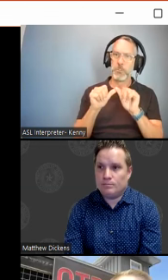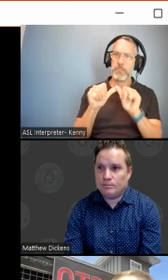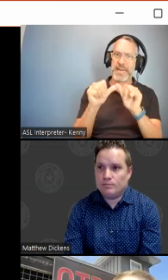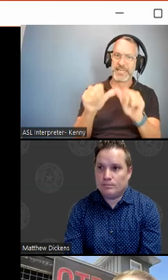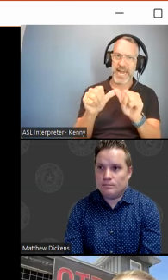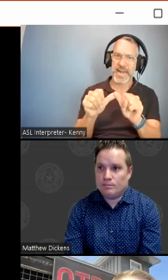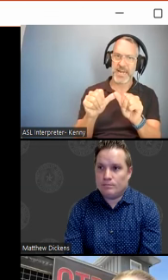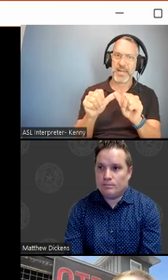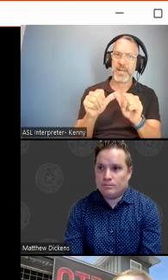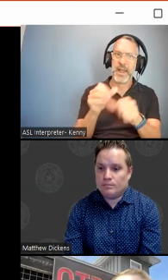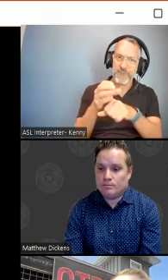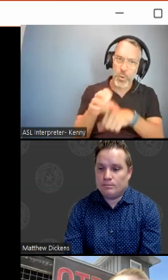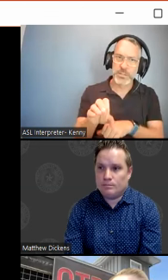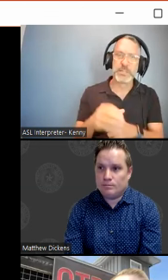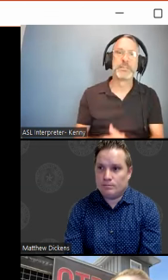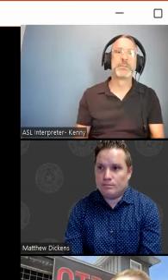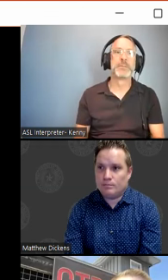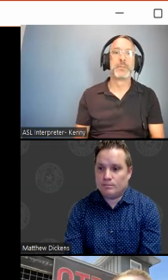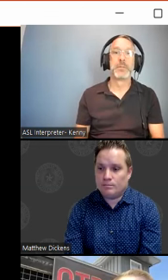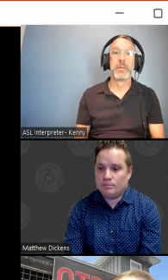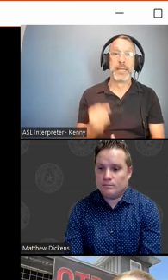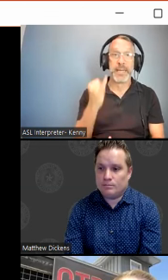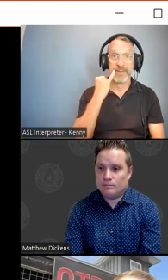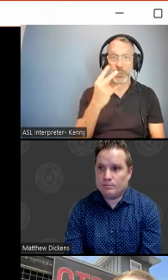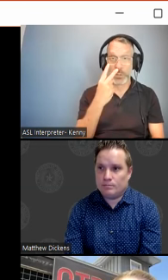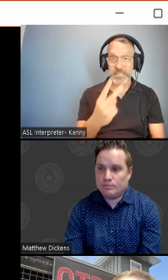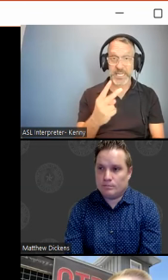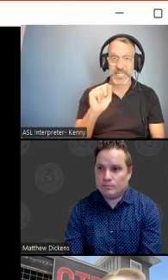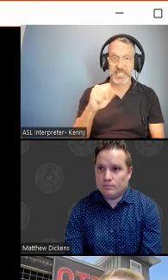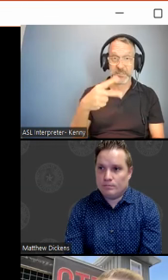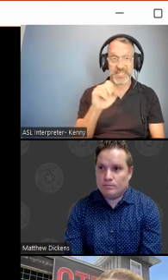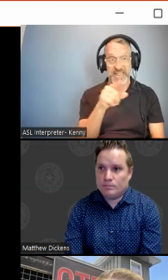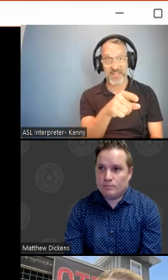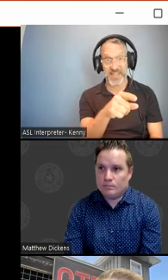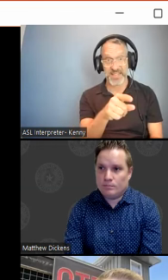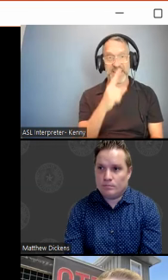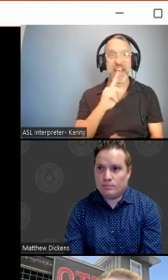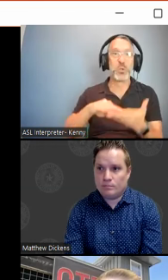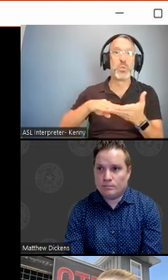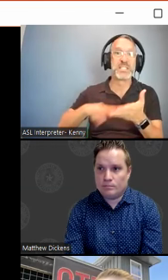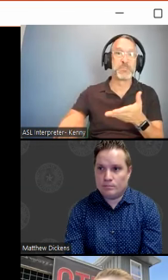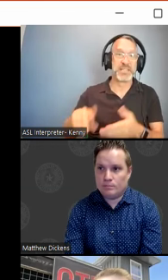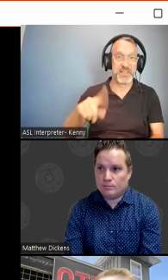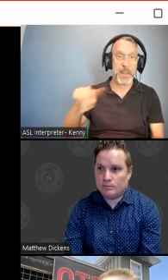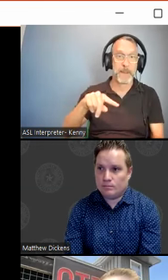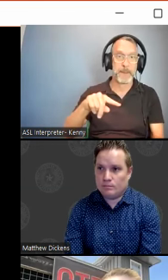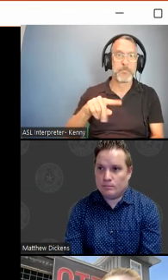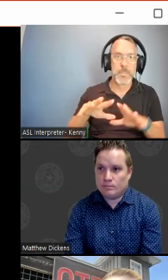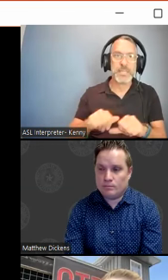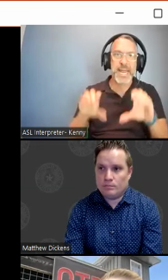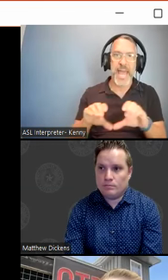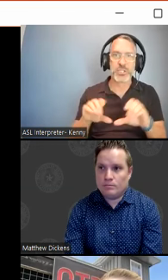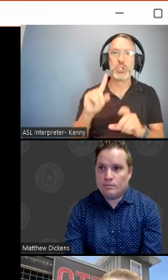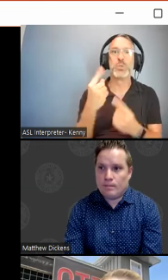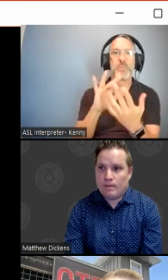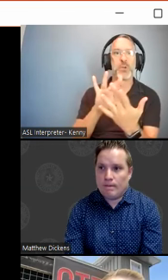and continue enforcing. And if you run across spaces like this and have to dismiss them, take action. Reach